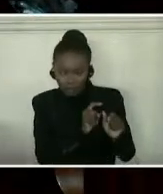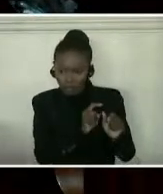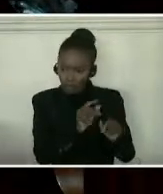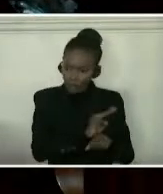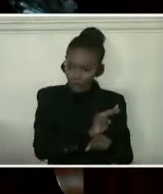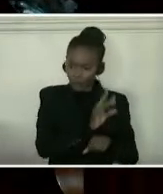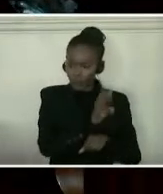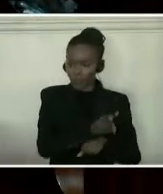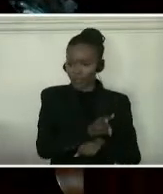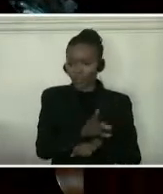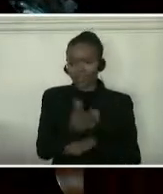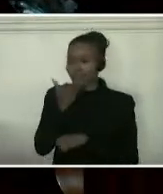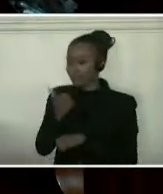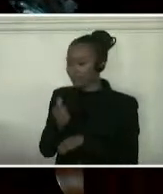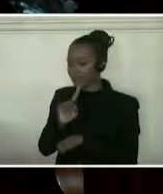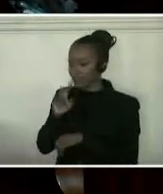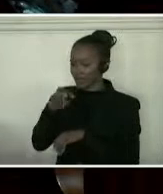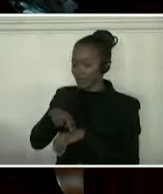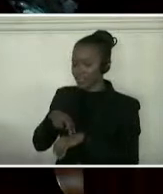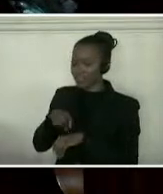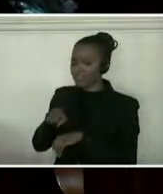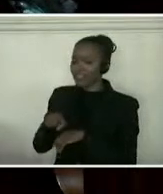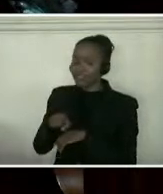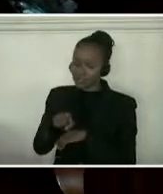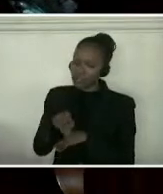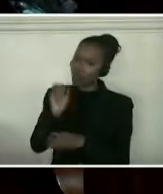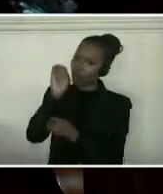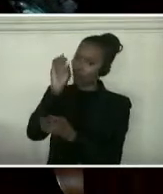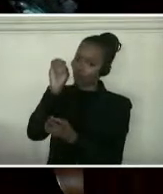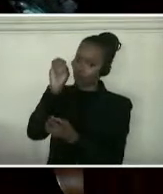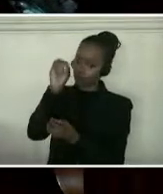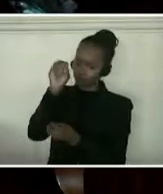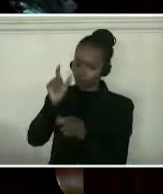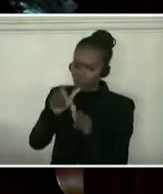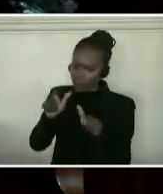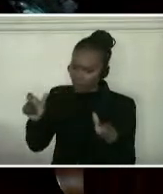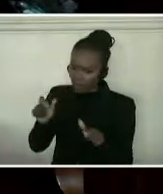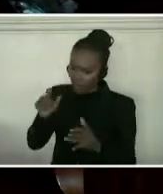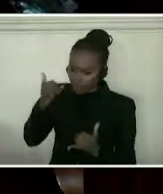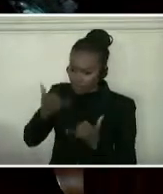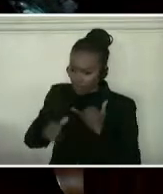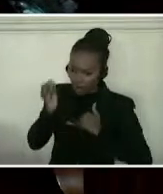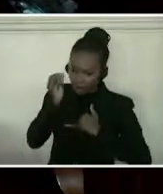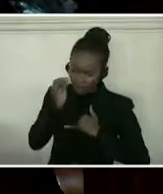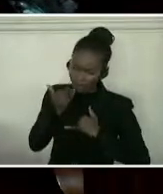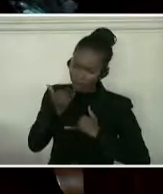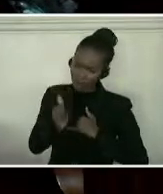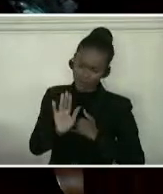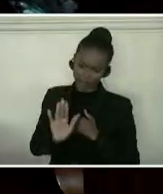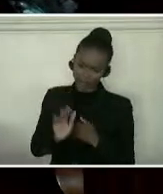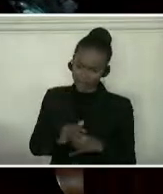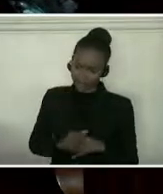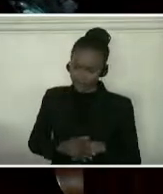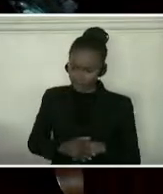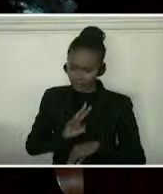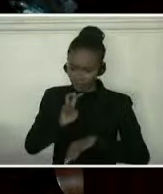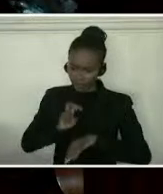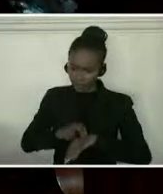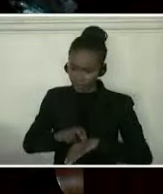i don't think you need to mislea mislead this house in terms of the information that we are giving